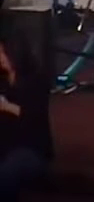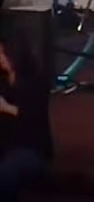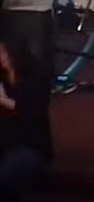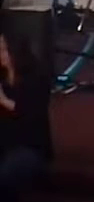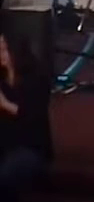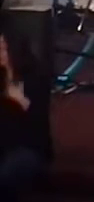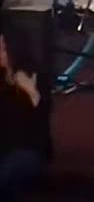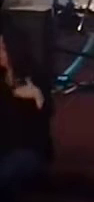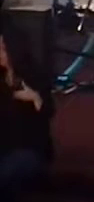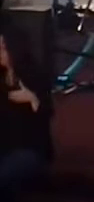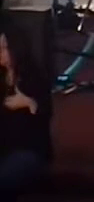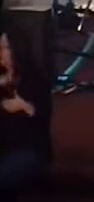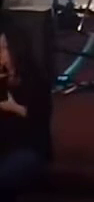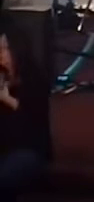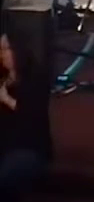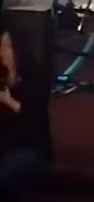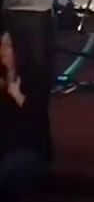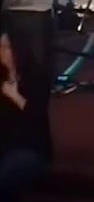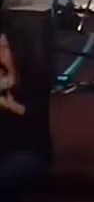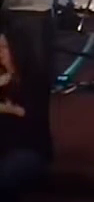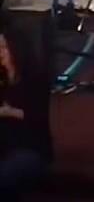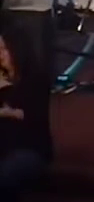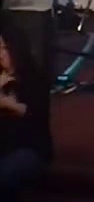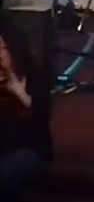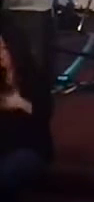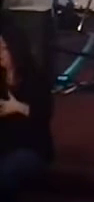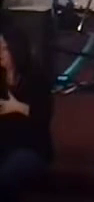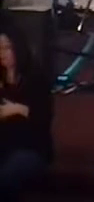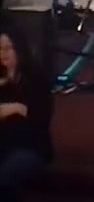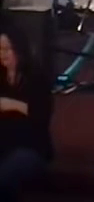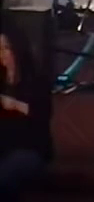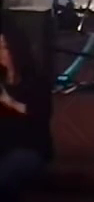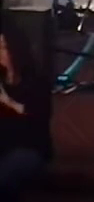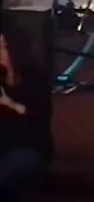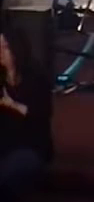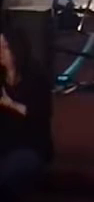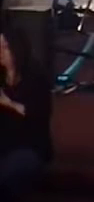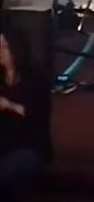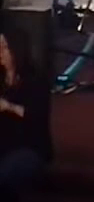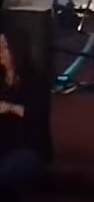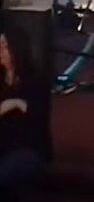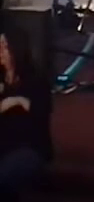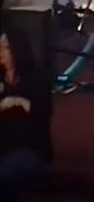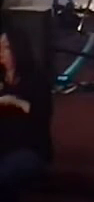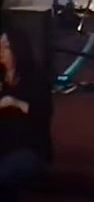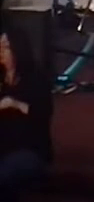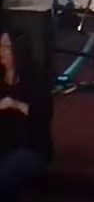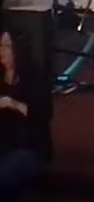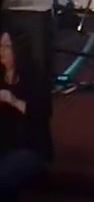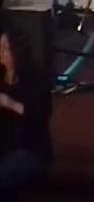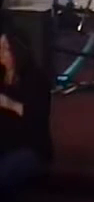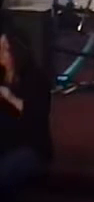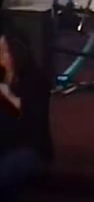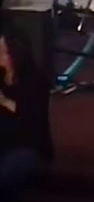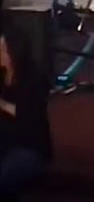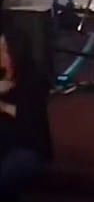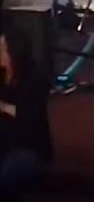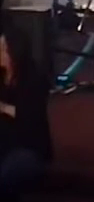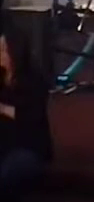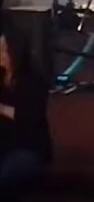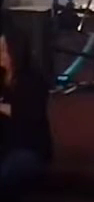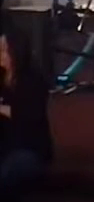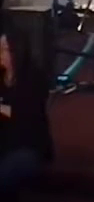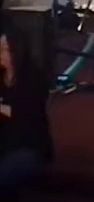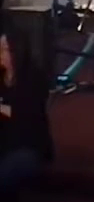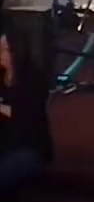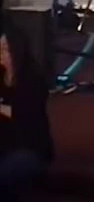heart. I will never leave her or forsake her. I will keep my promise to love her and honor her. And I will never leave her